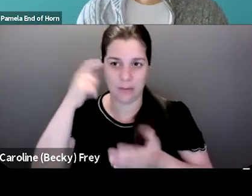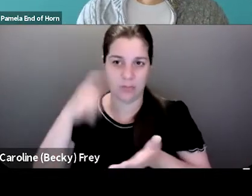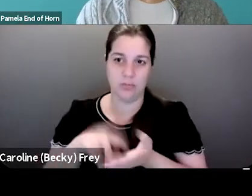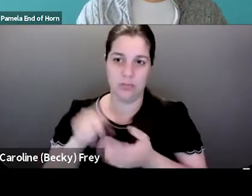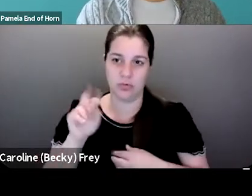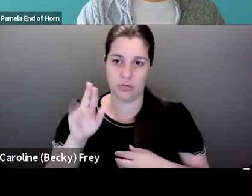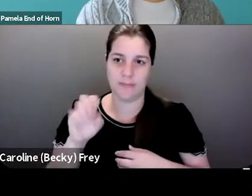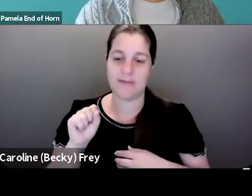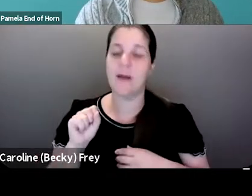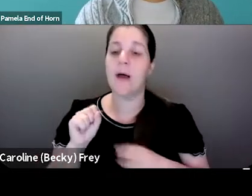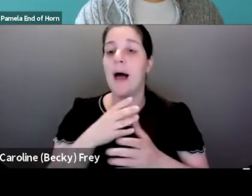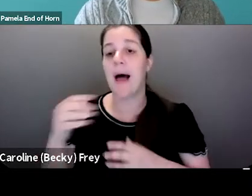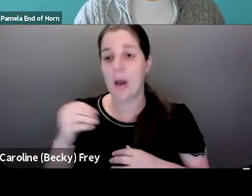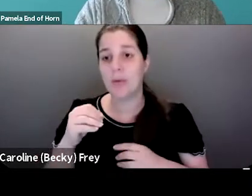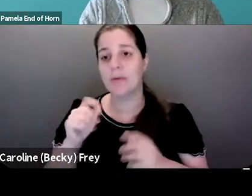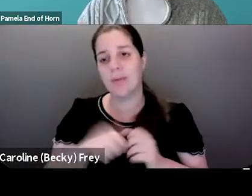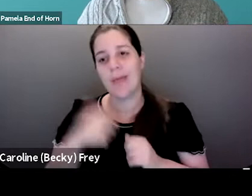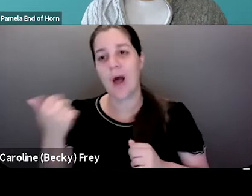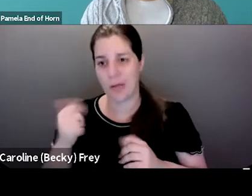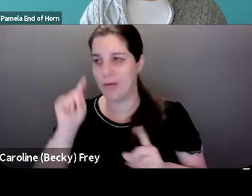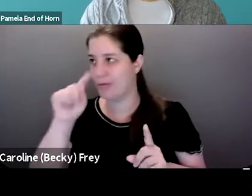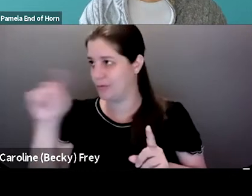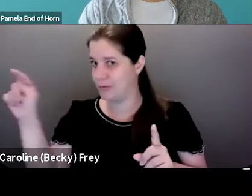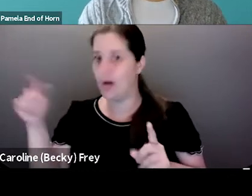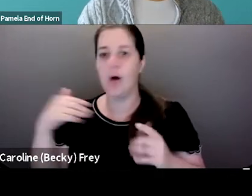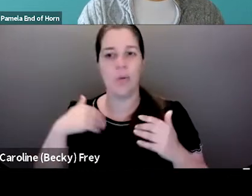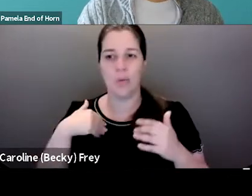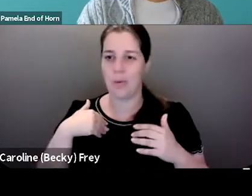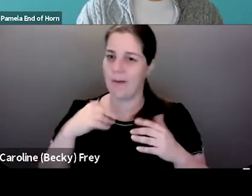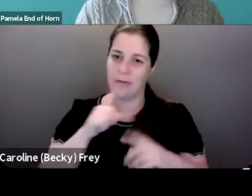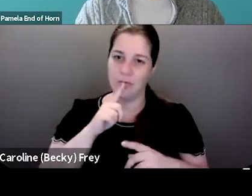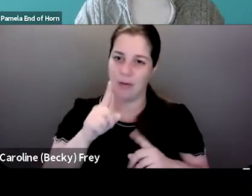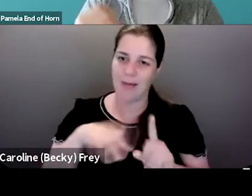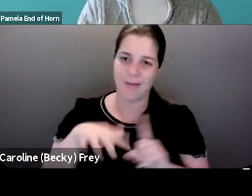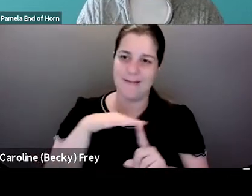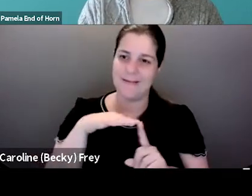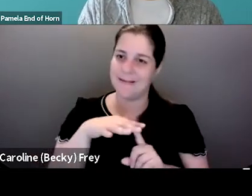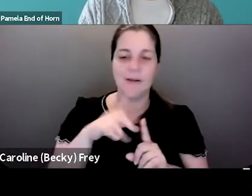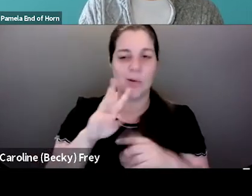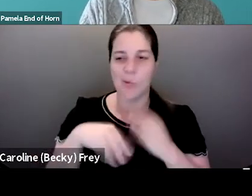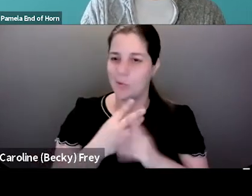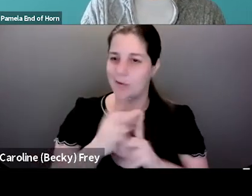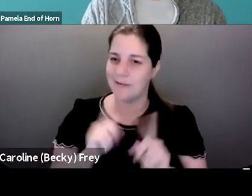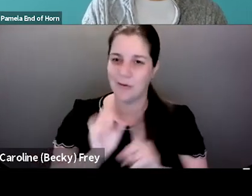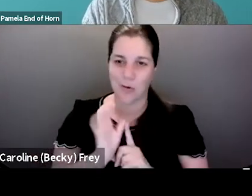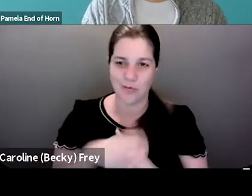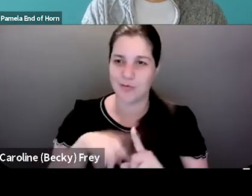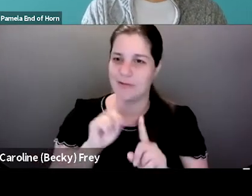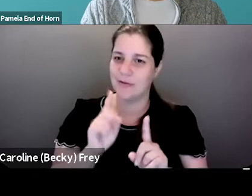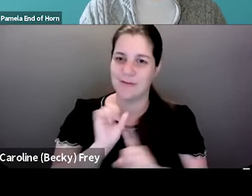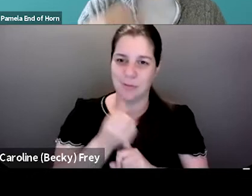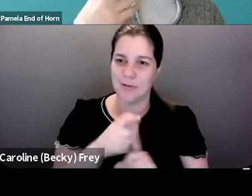to that, hundreds others who are state recognized. They all have different realities and are unique. So please consider going beyond